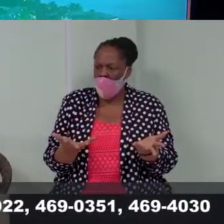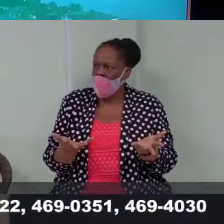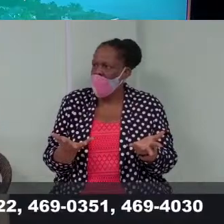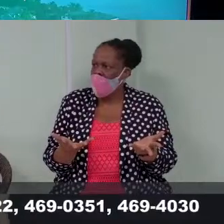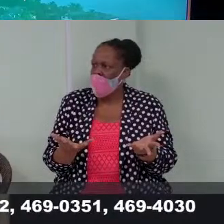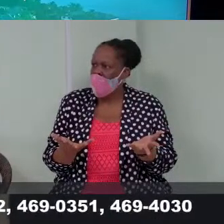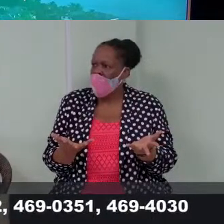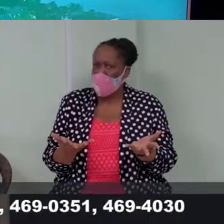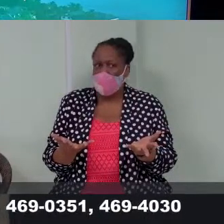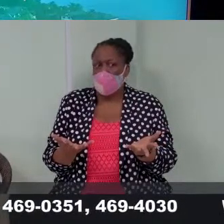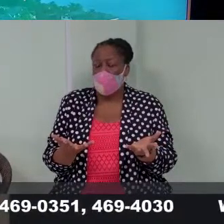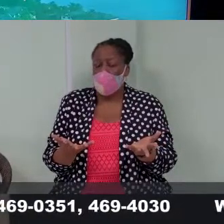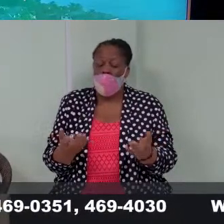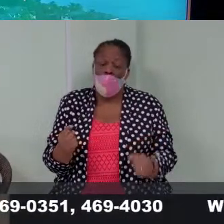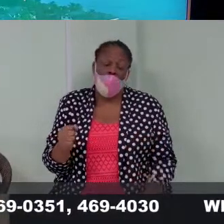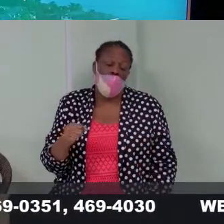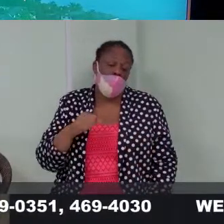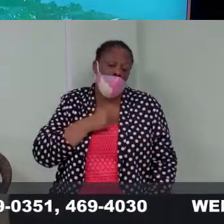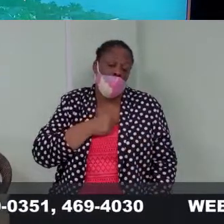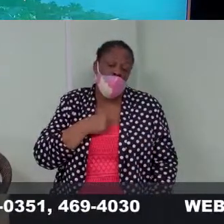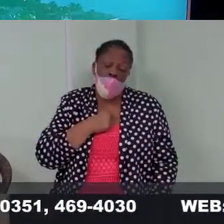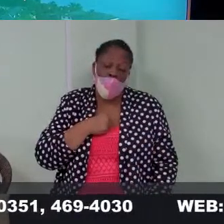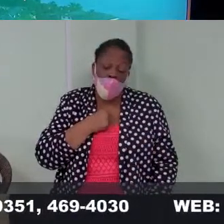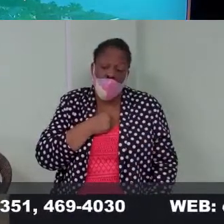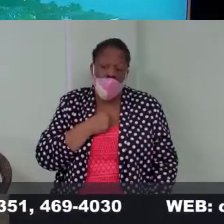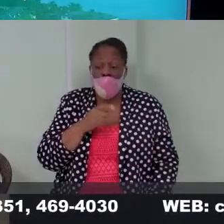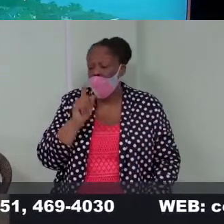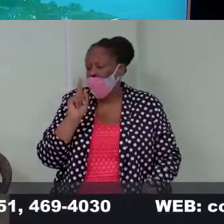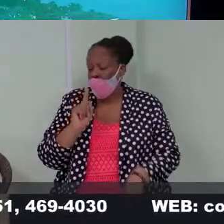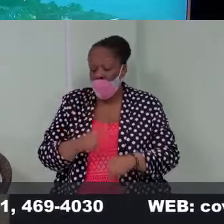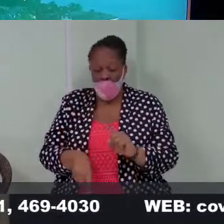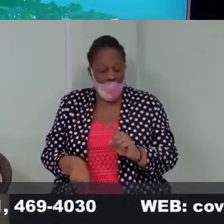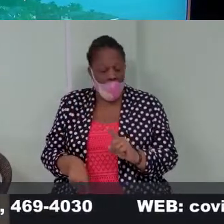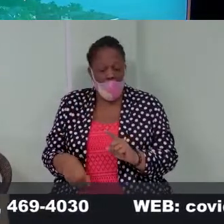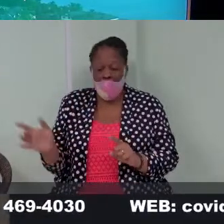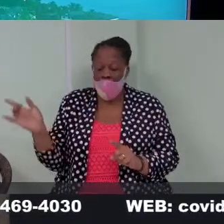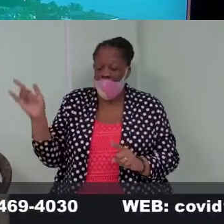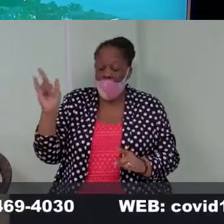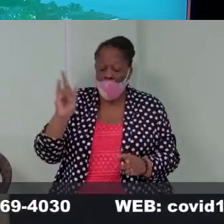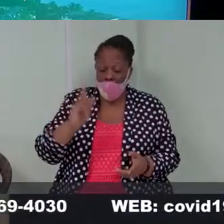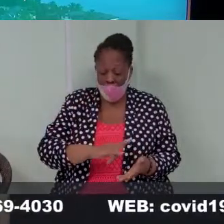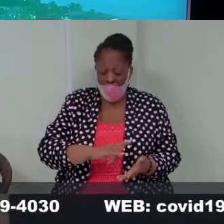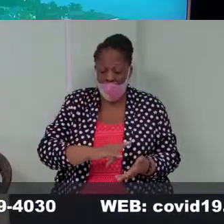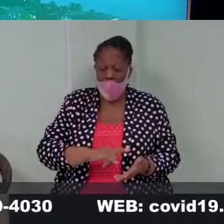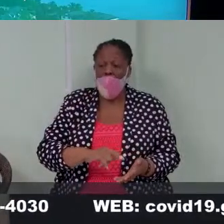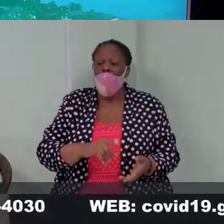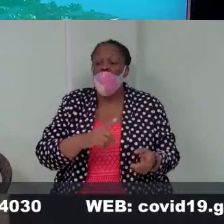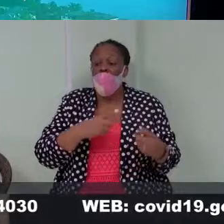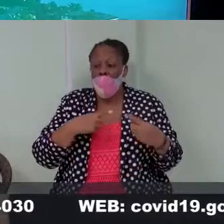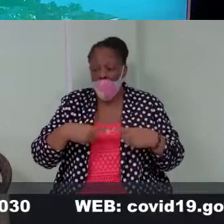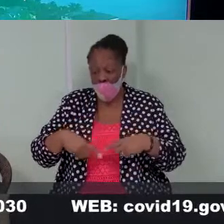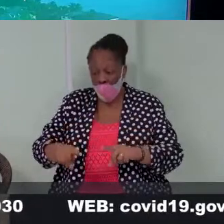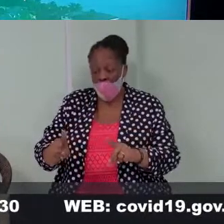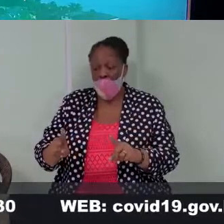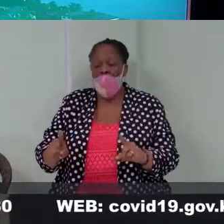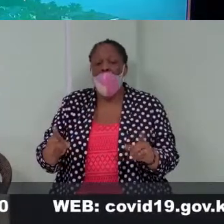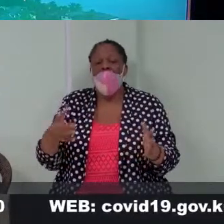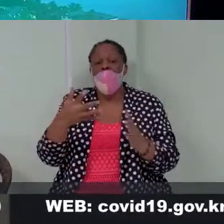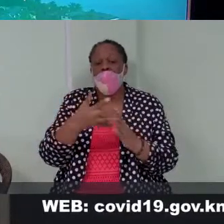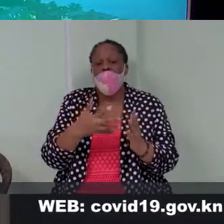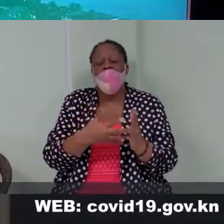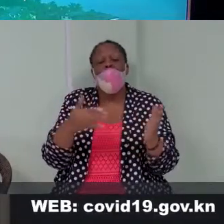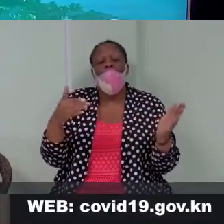Well, regrettably, we won't provide approval to come. That individual would, we would really